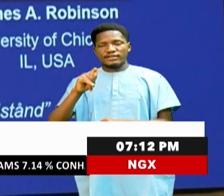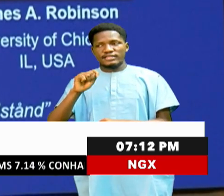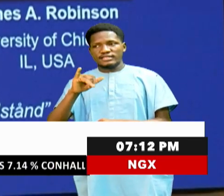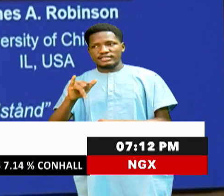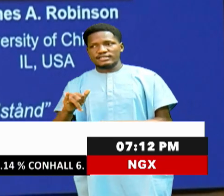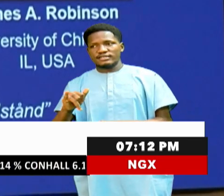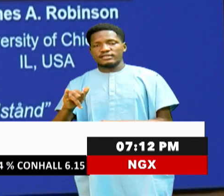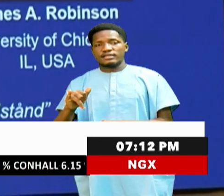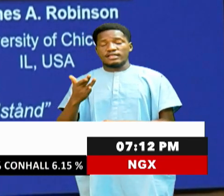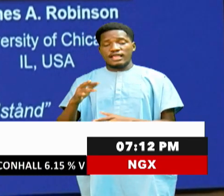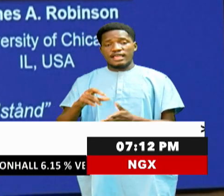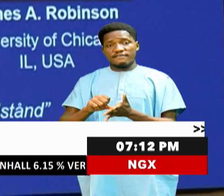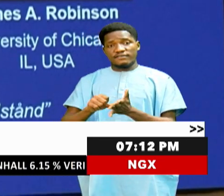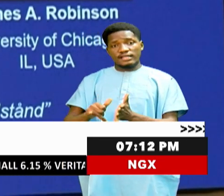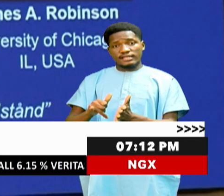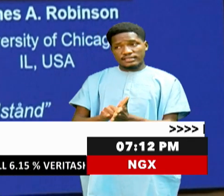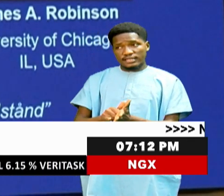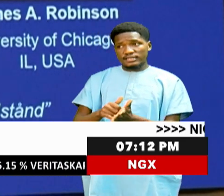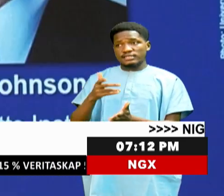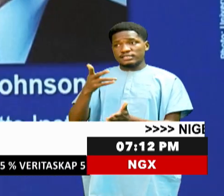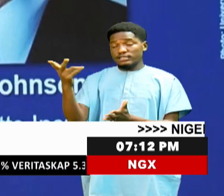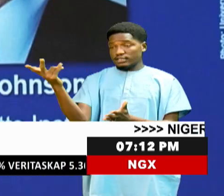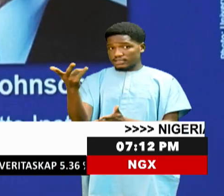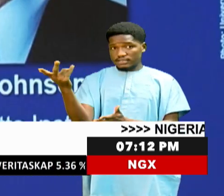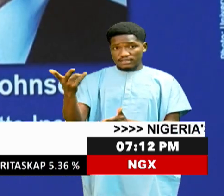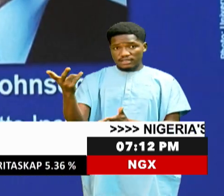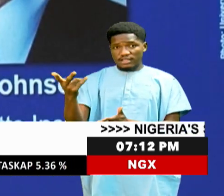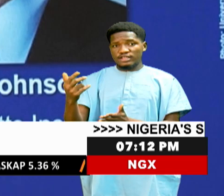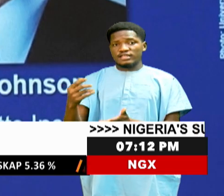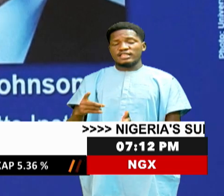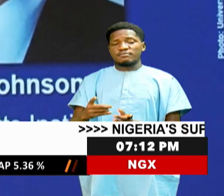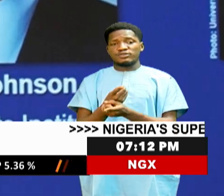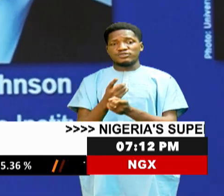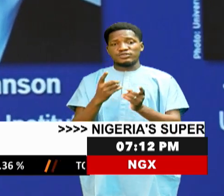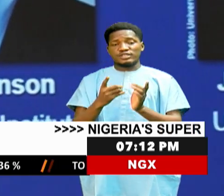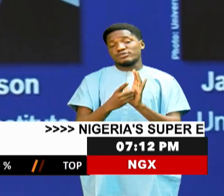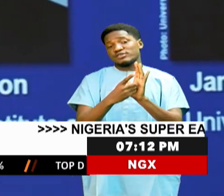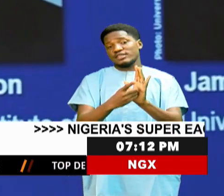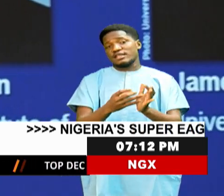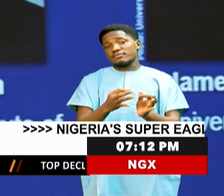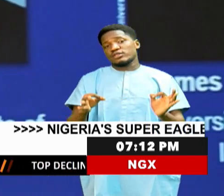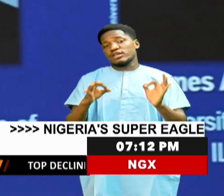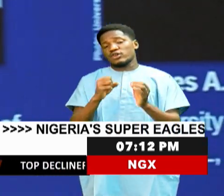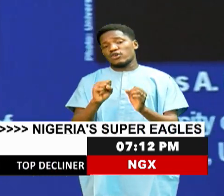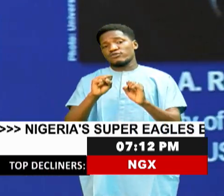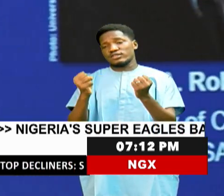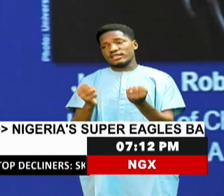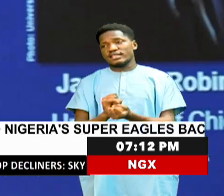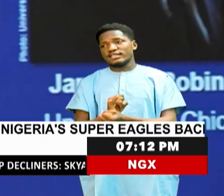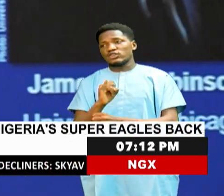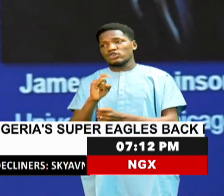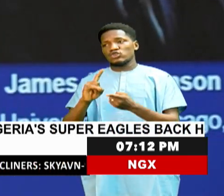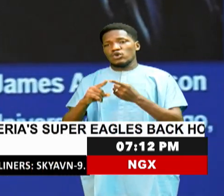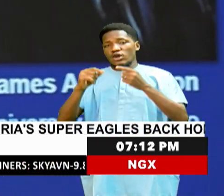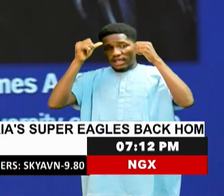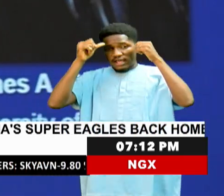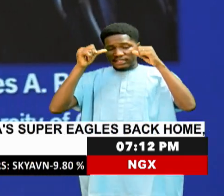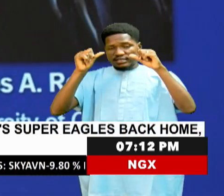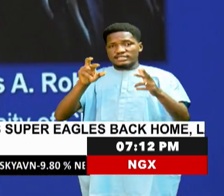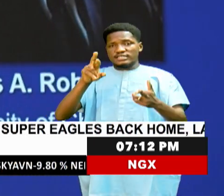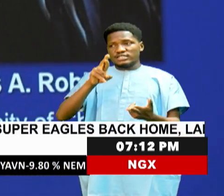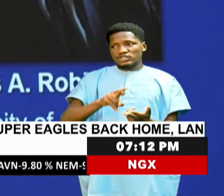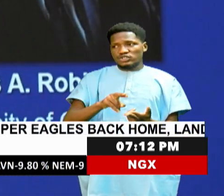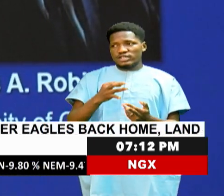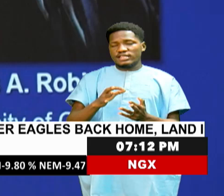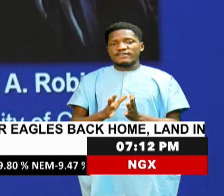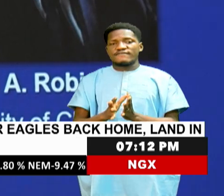Prize emphasized that the laureates demonstrated the importance of societal institutions towards achieving reduction in the